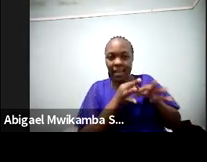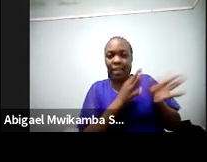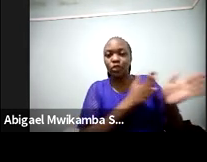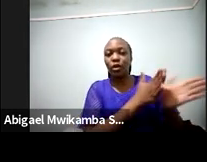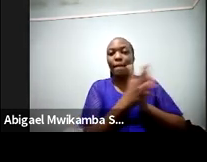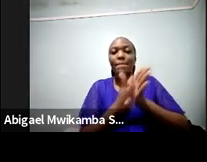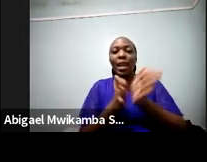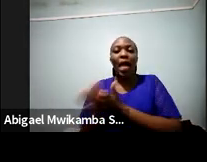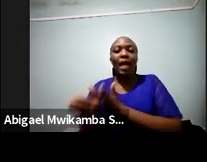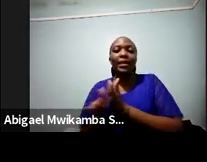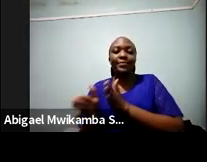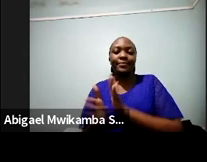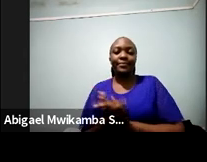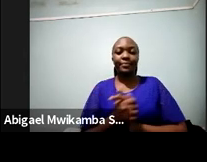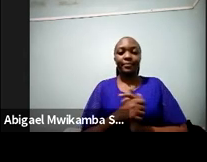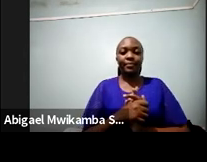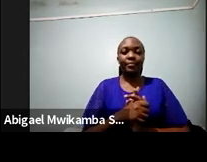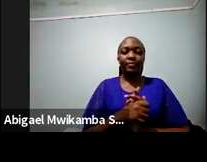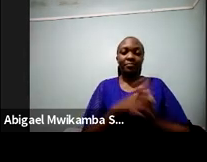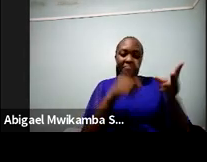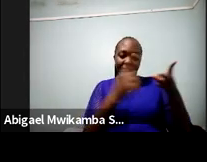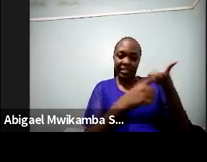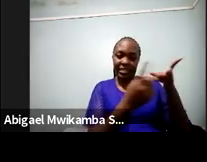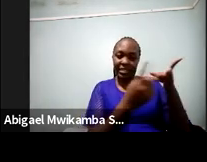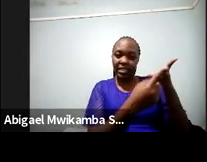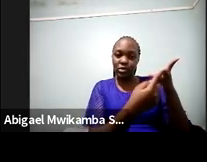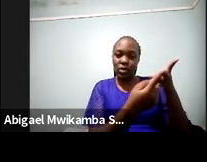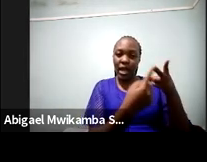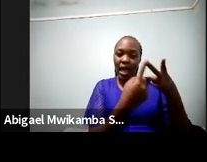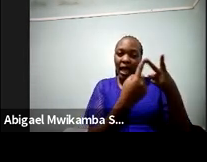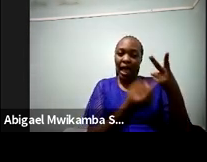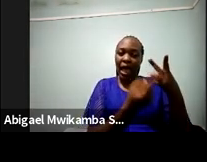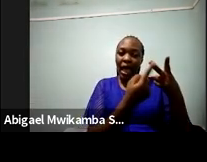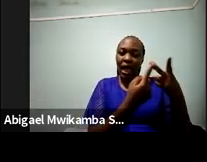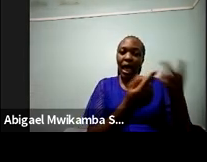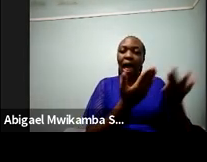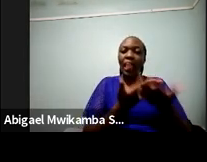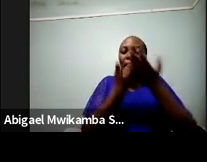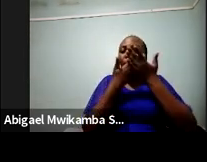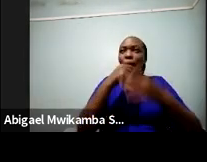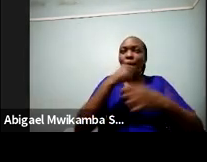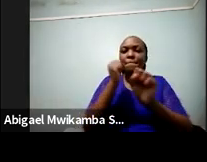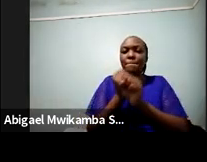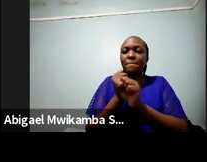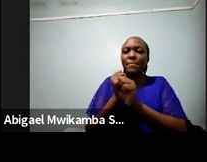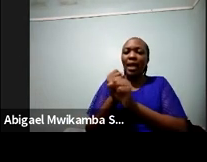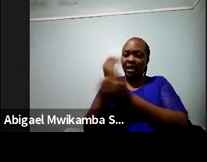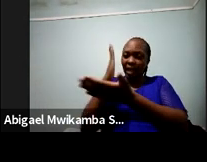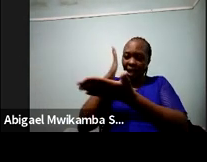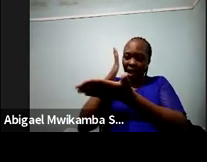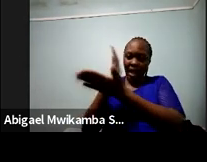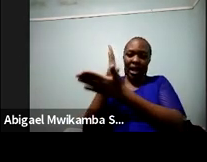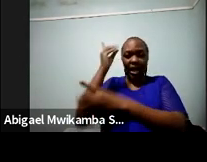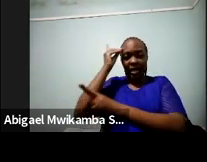making the right decisions right from you receiving the resources, managing the resources, investing